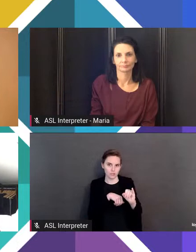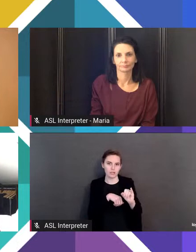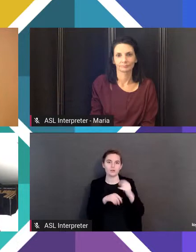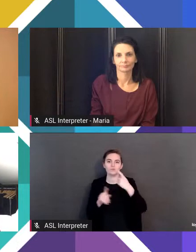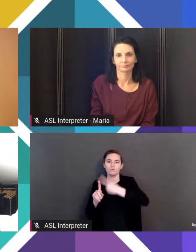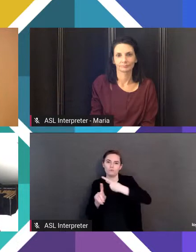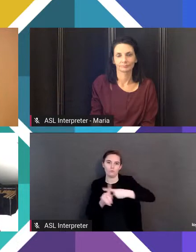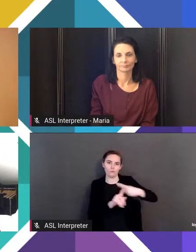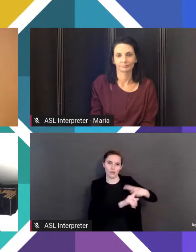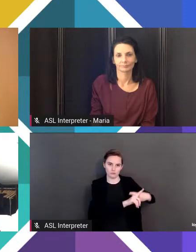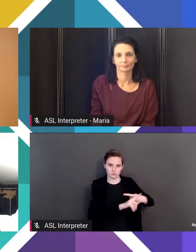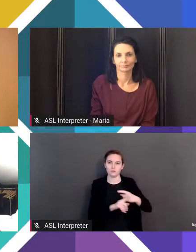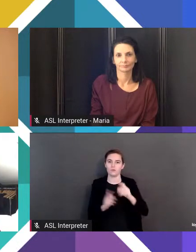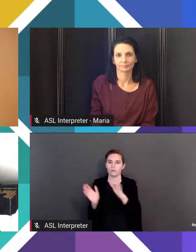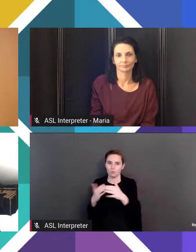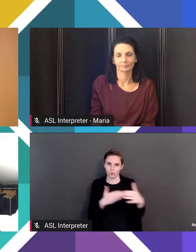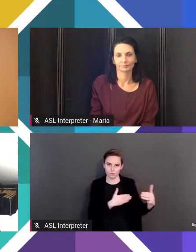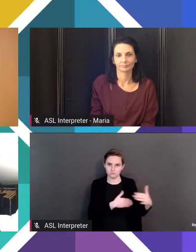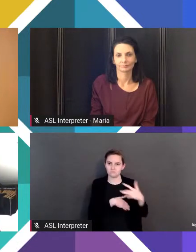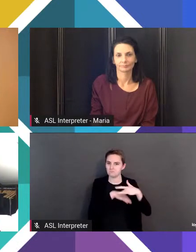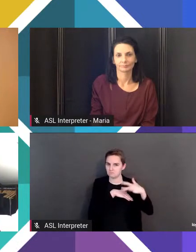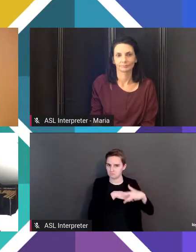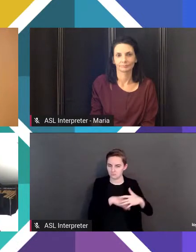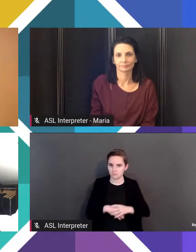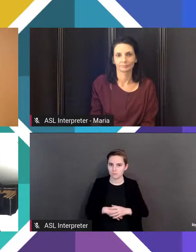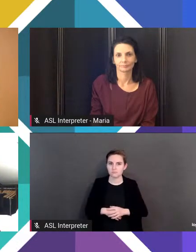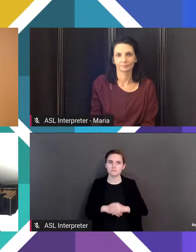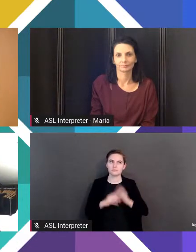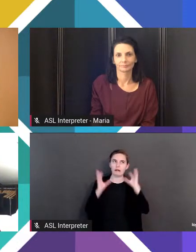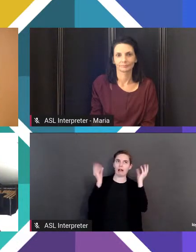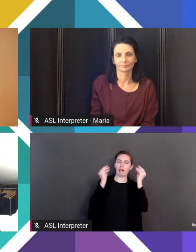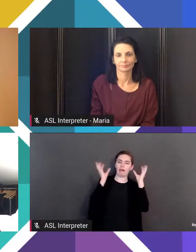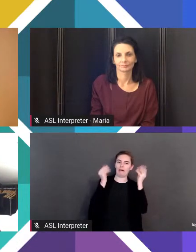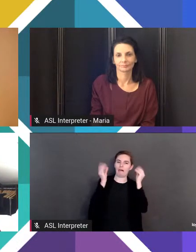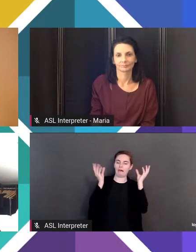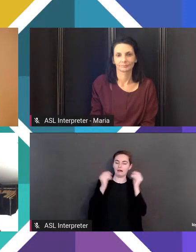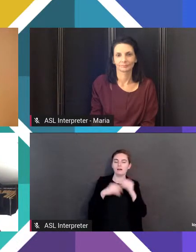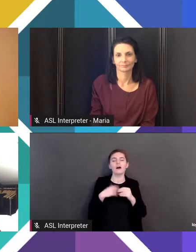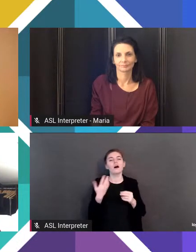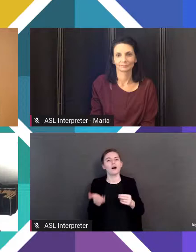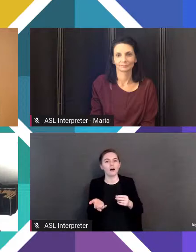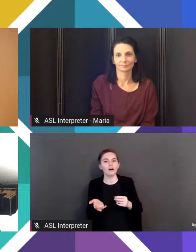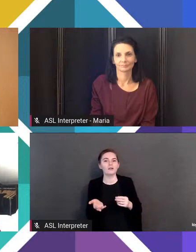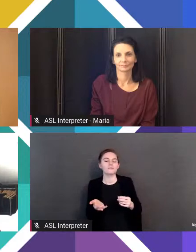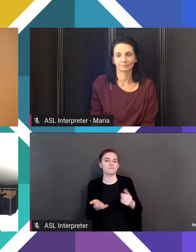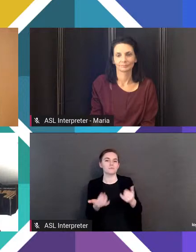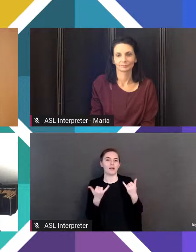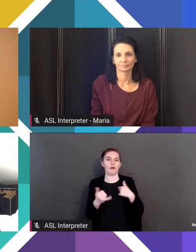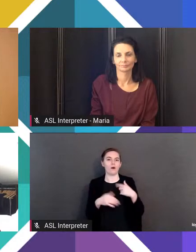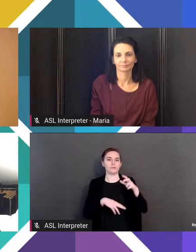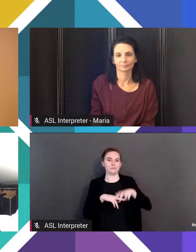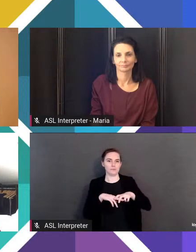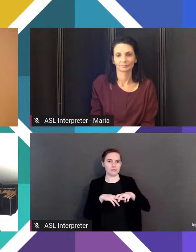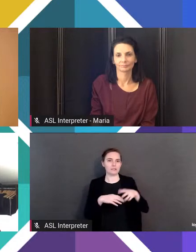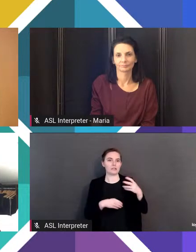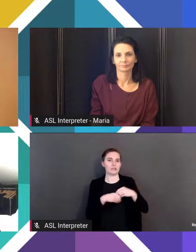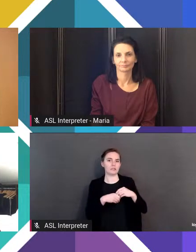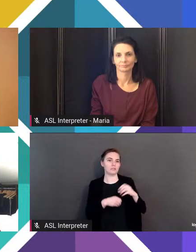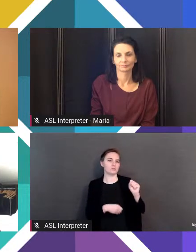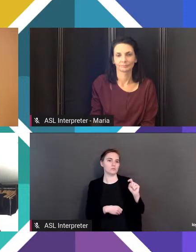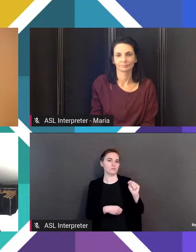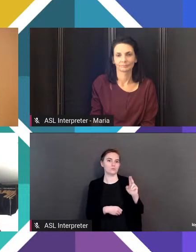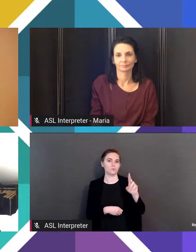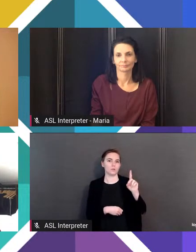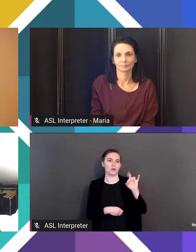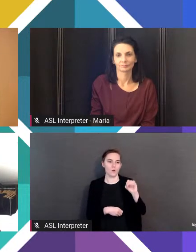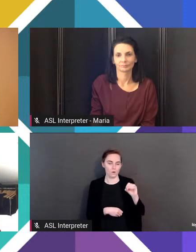And I'm sitting in one of my stylist's right now. His name is Brandon Borges, and he is a queer artist too.